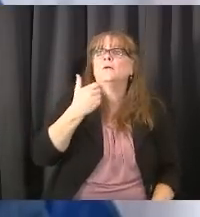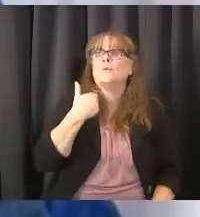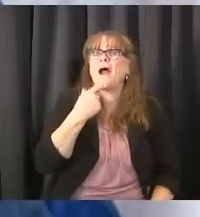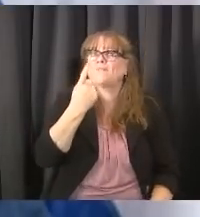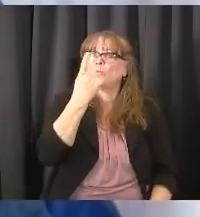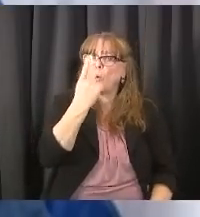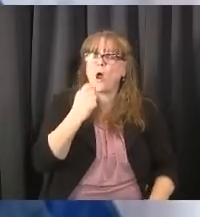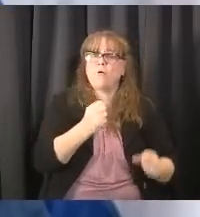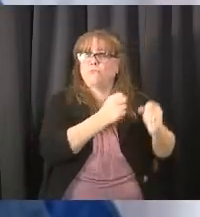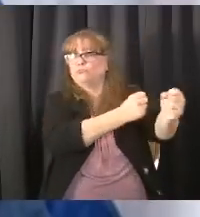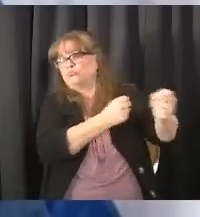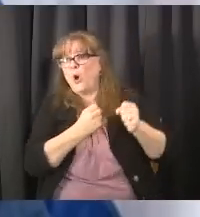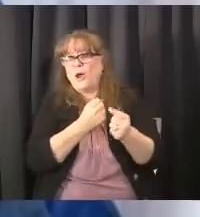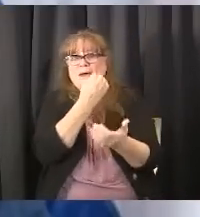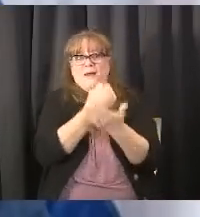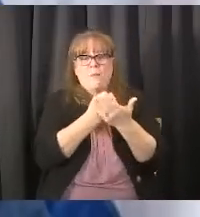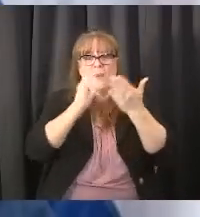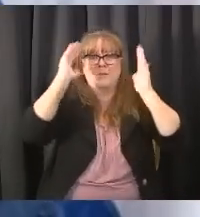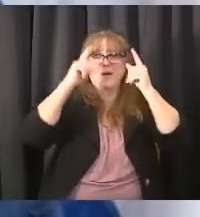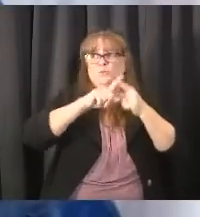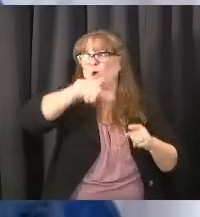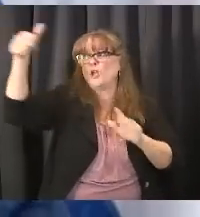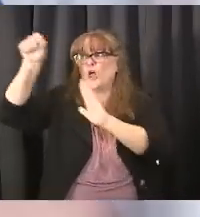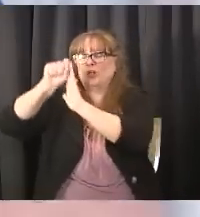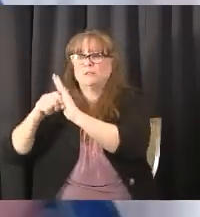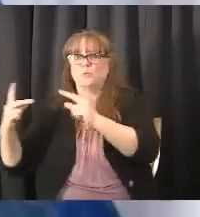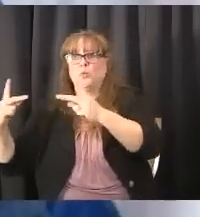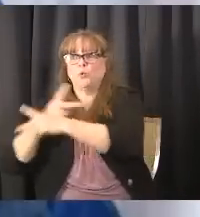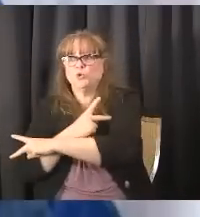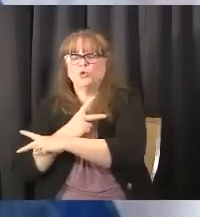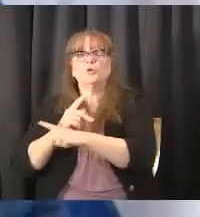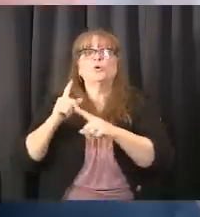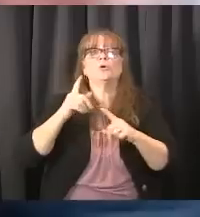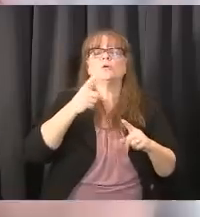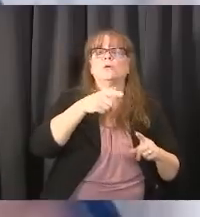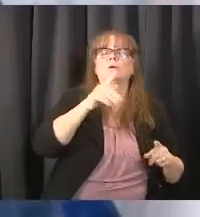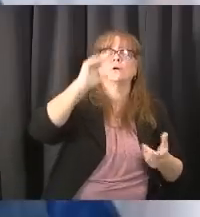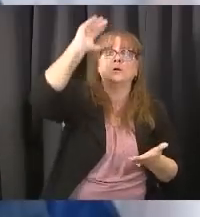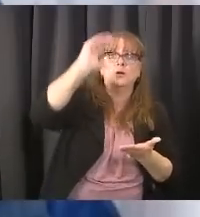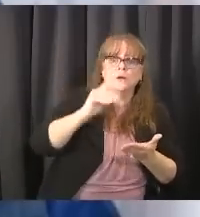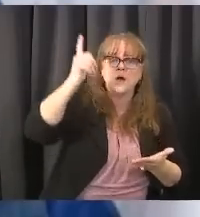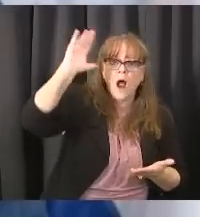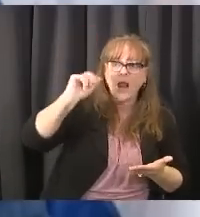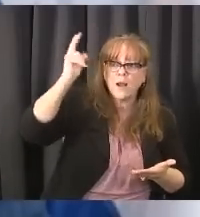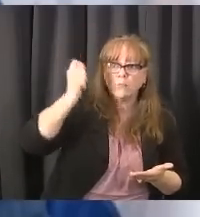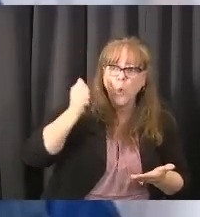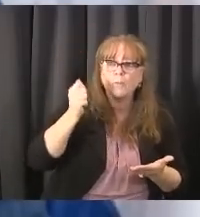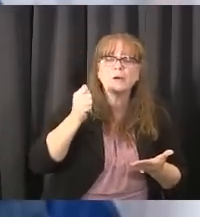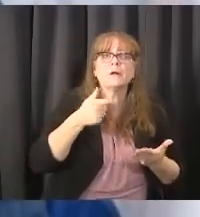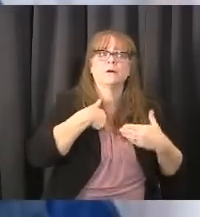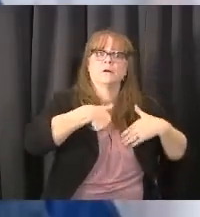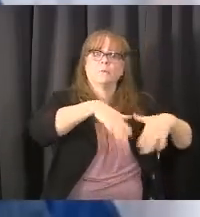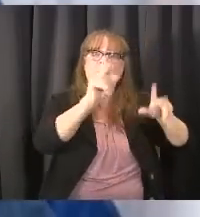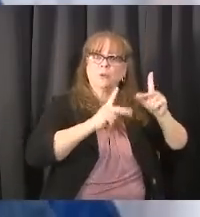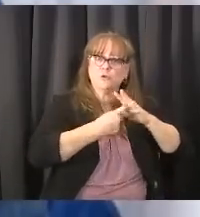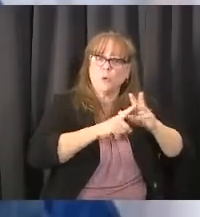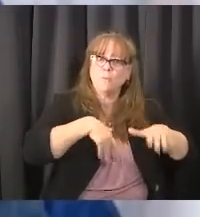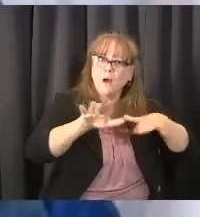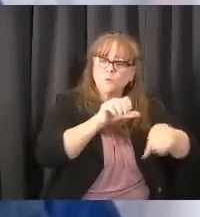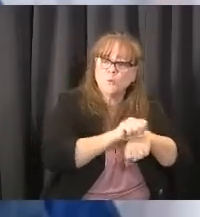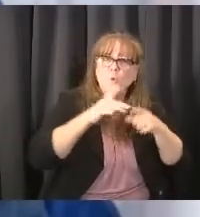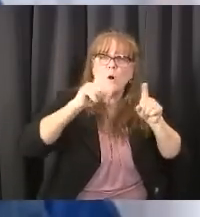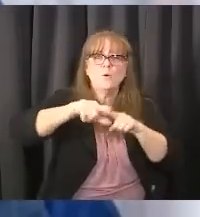average. We also have a lower than average number of deaths per capita than the